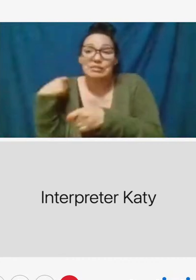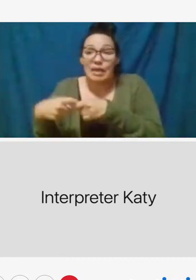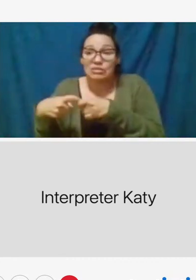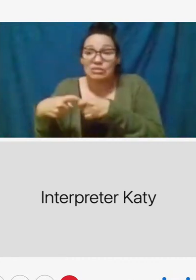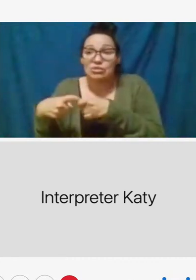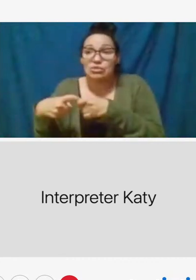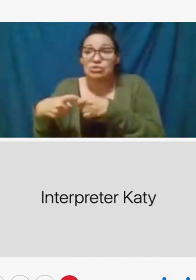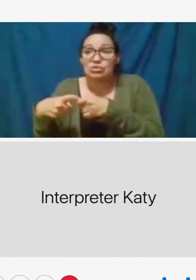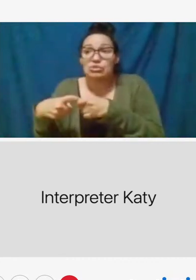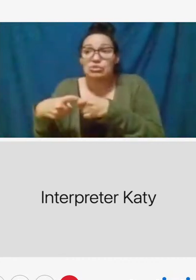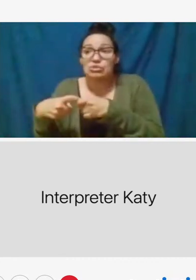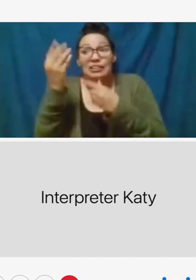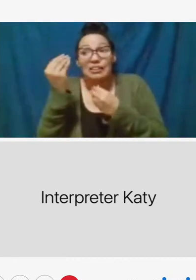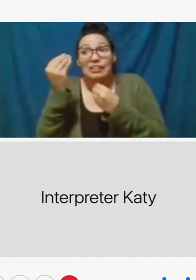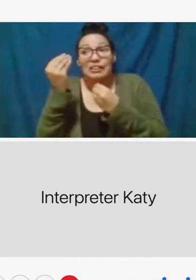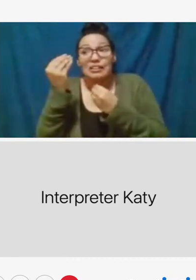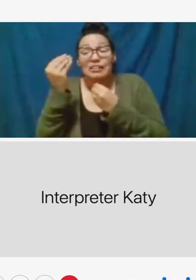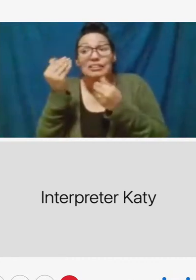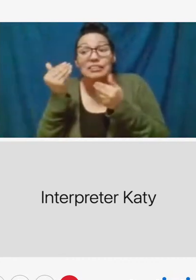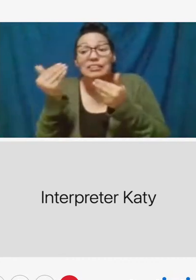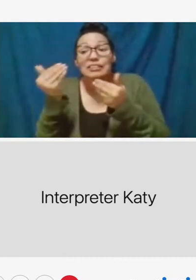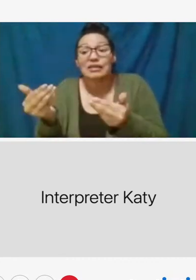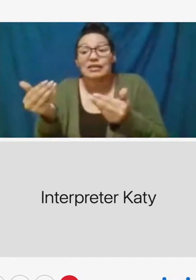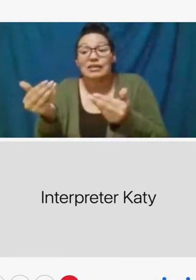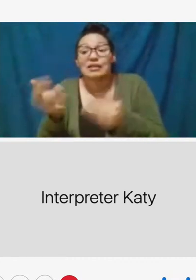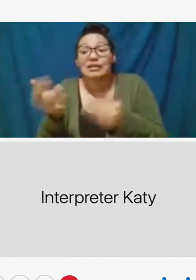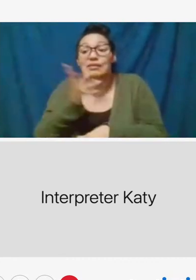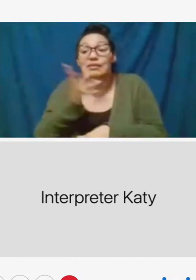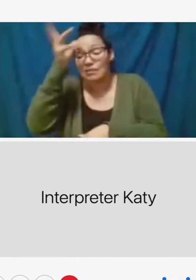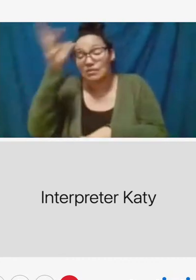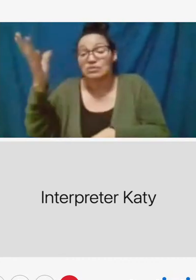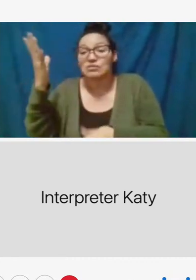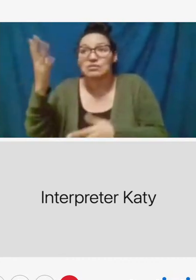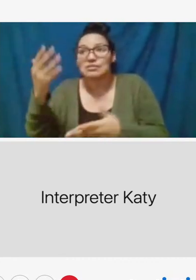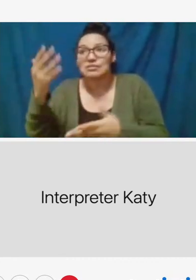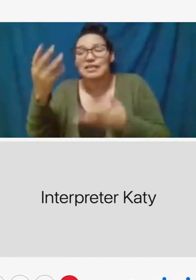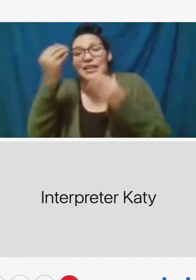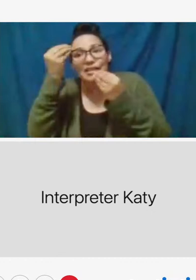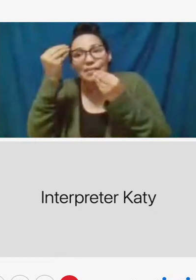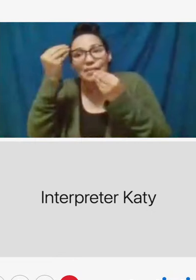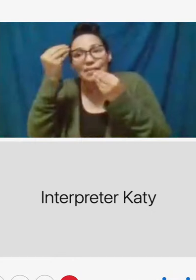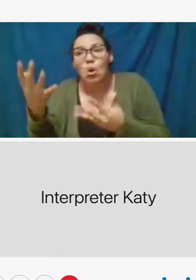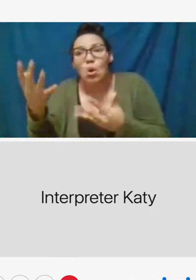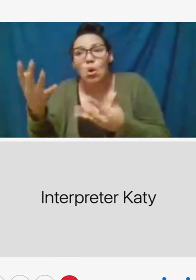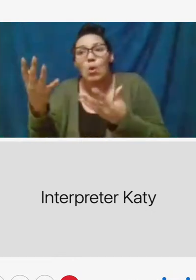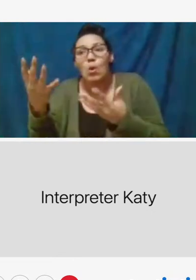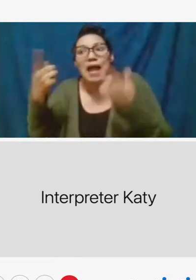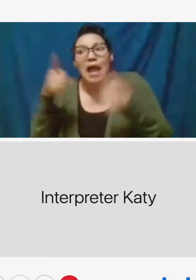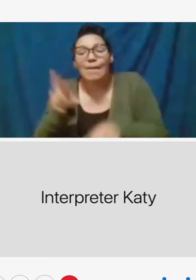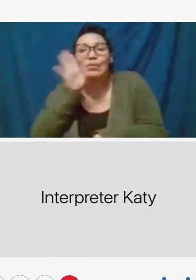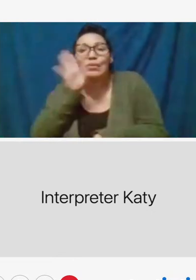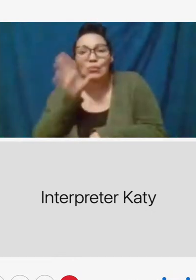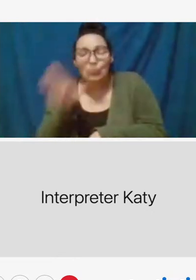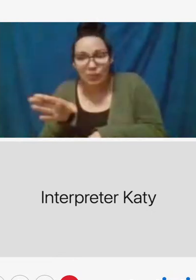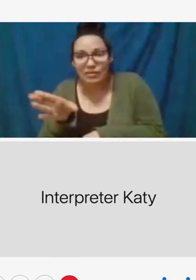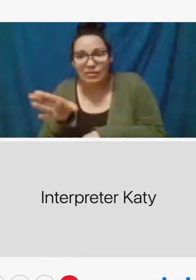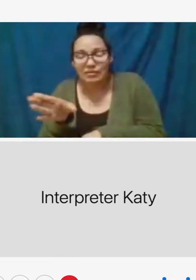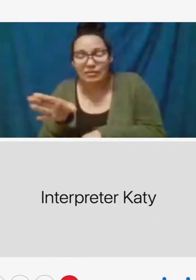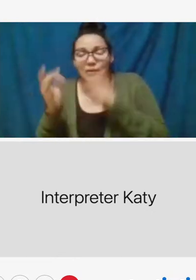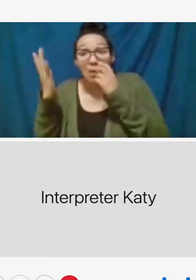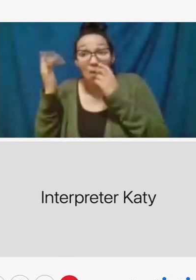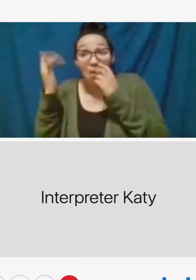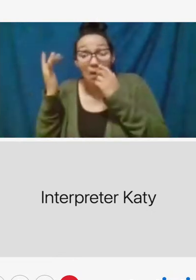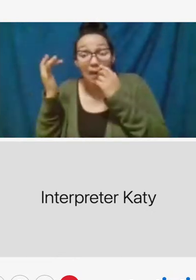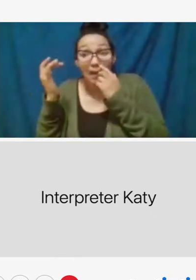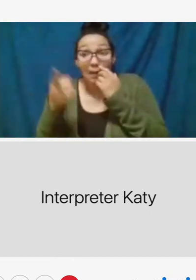parents uh because if letting them know what's coming down what's happening because um as you said they have to